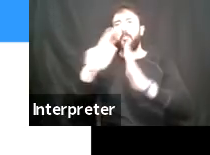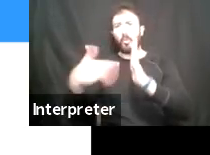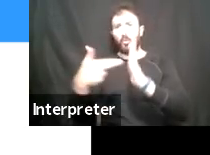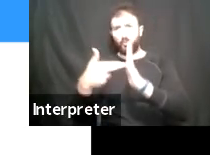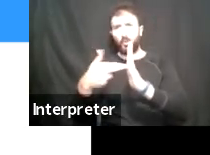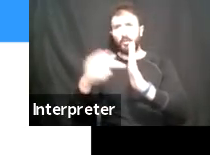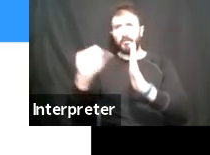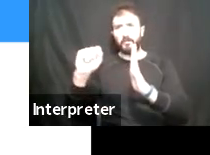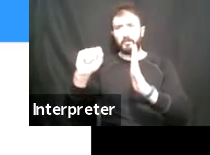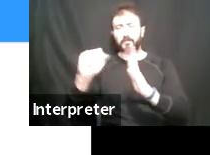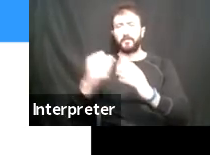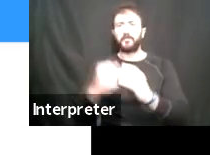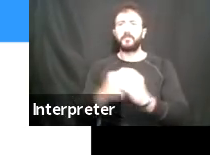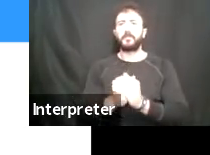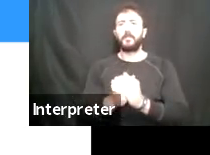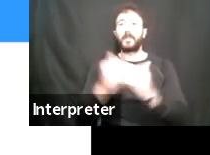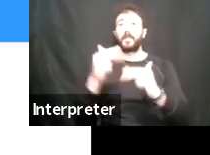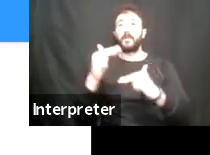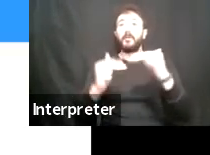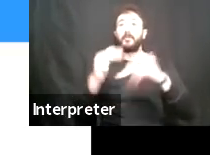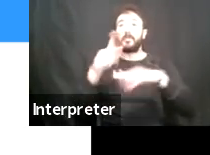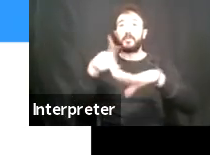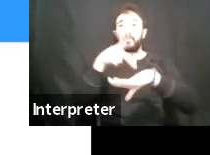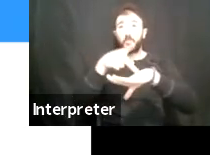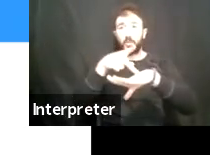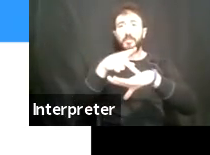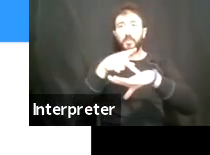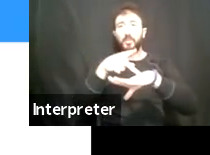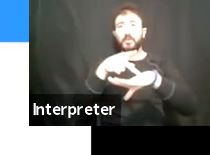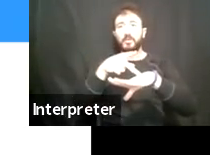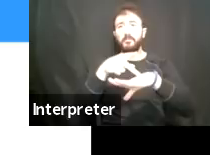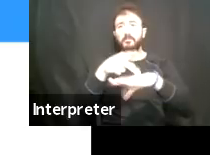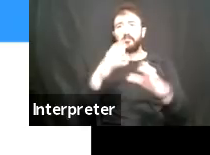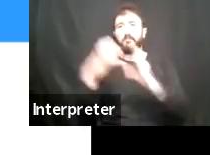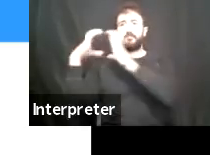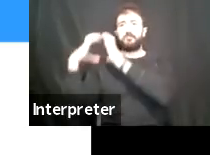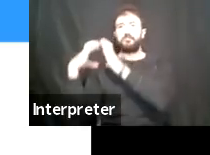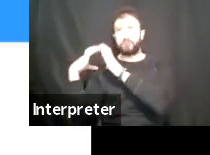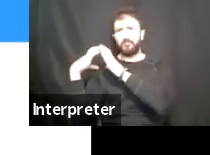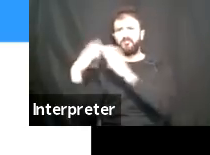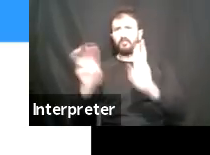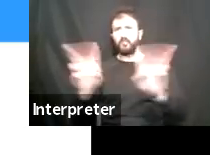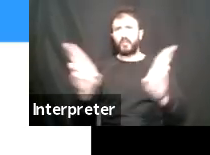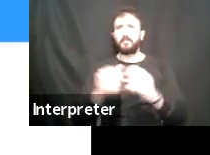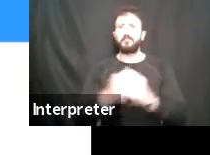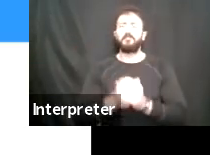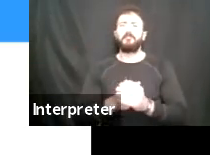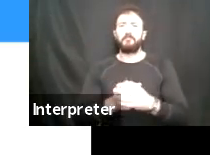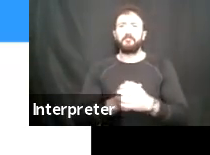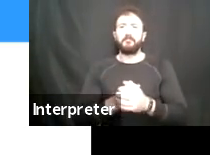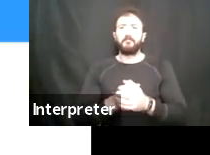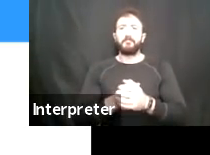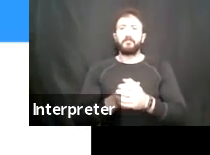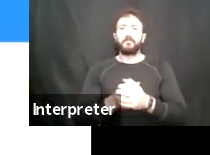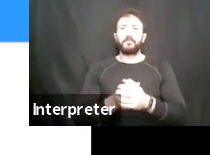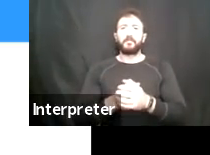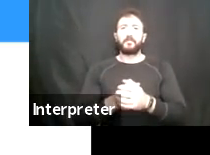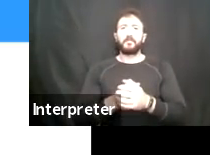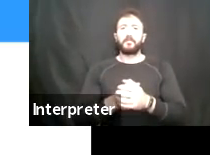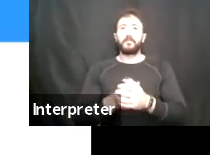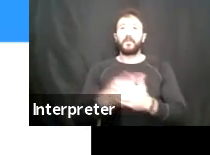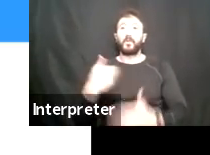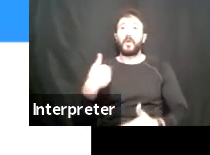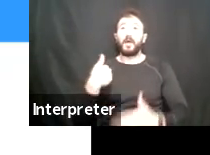And our building principals are certainly up to dealing with that. So with that, we've had lots